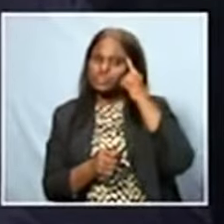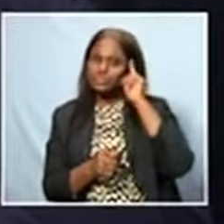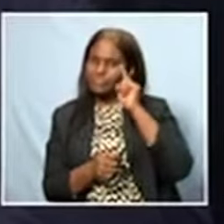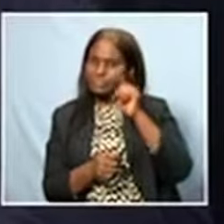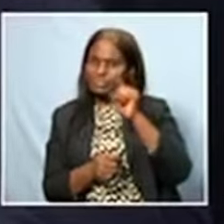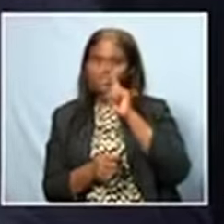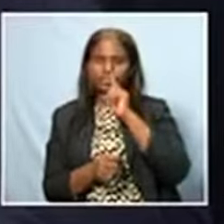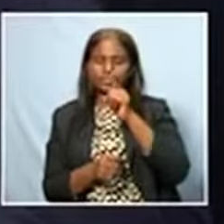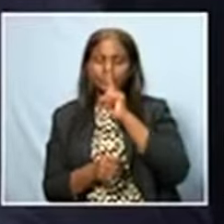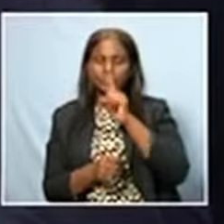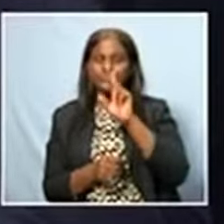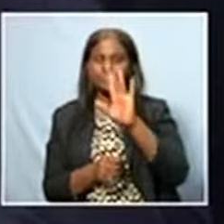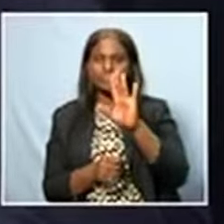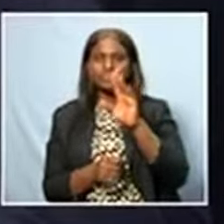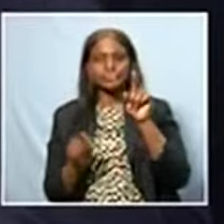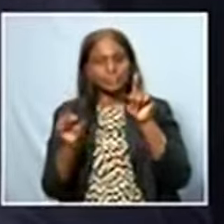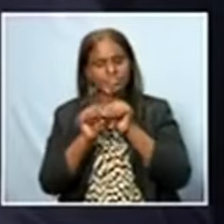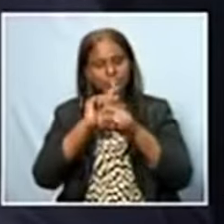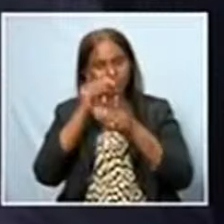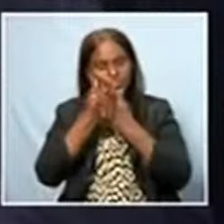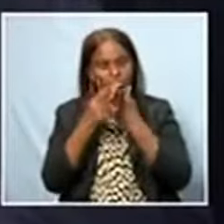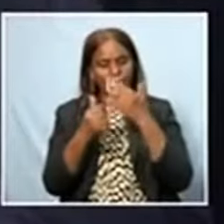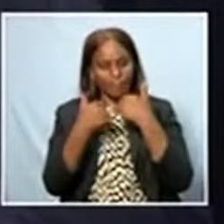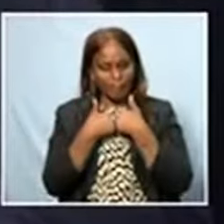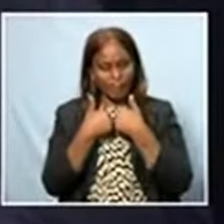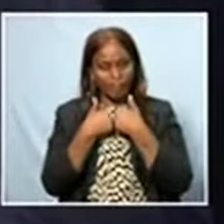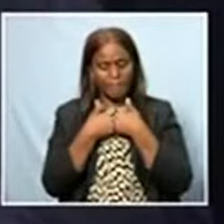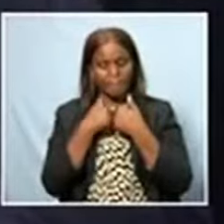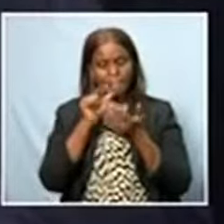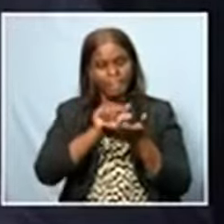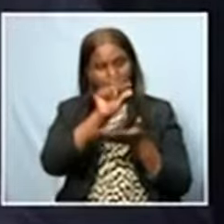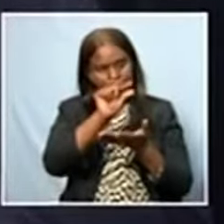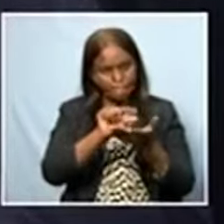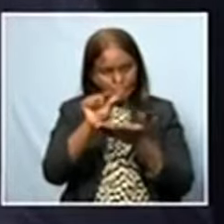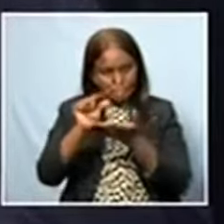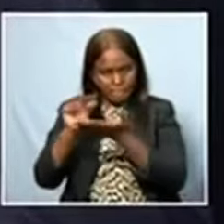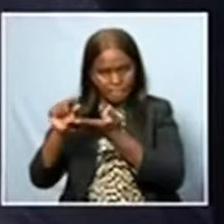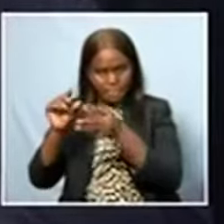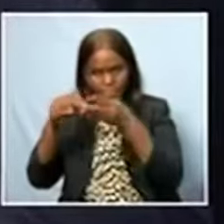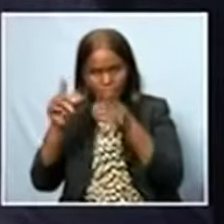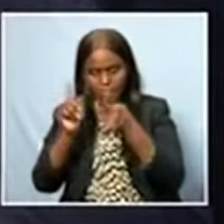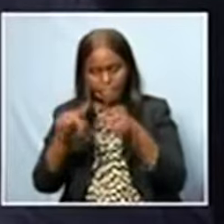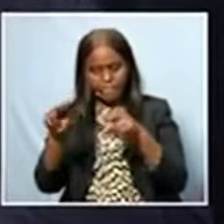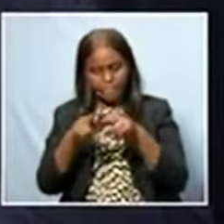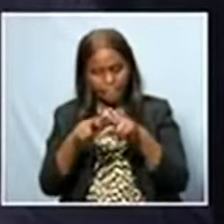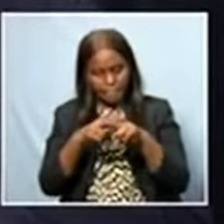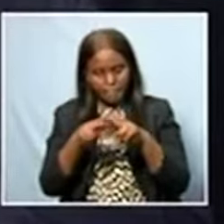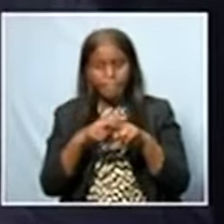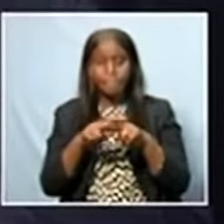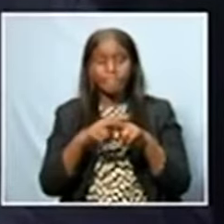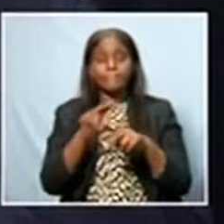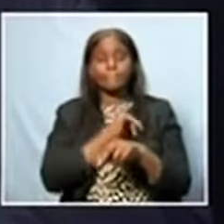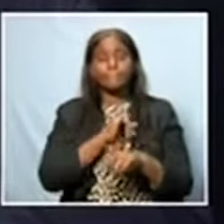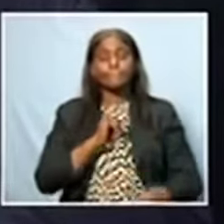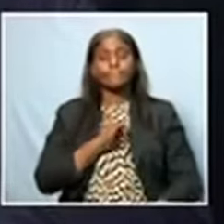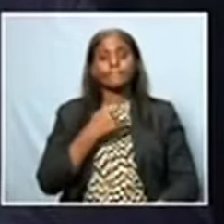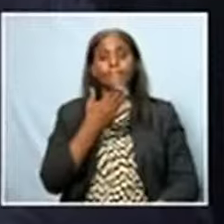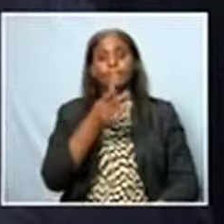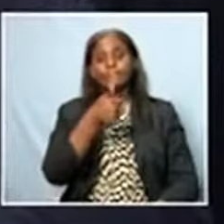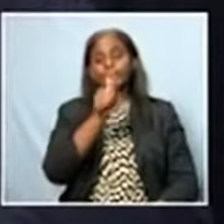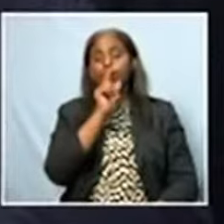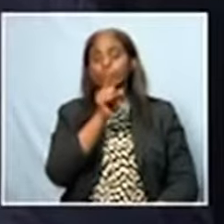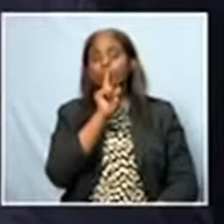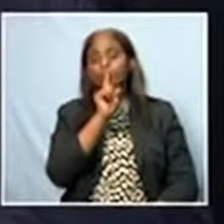that the concessions that have been, the incentives that have been given to the railway industry are